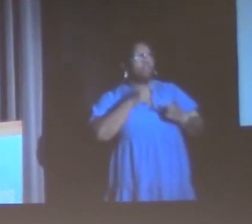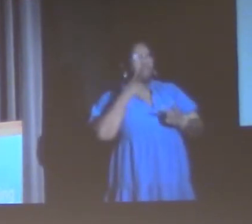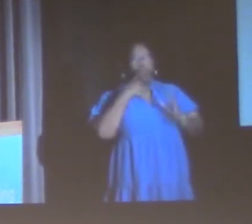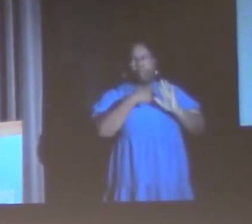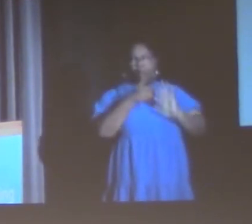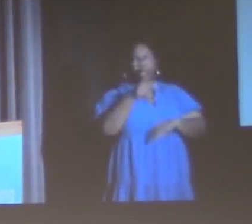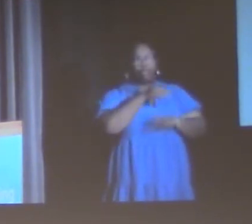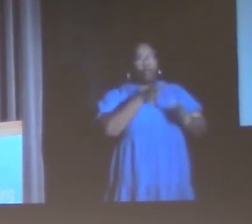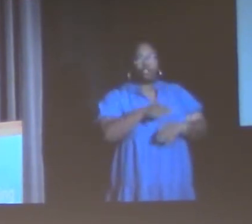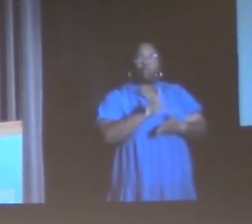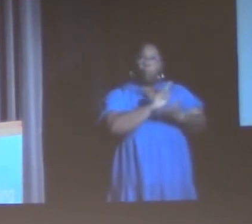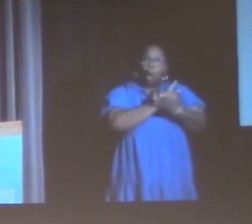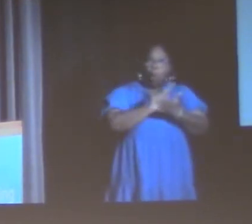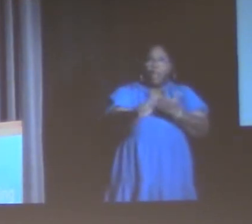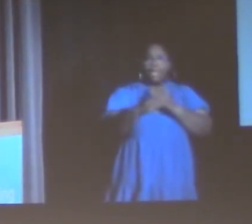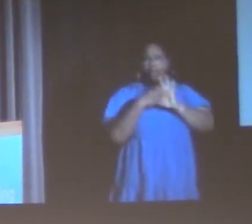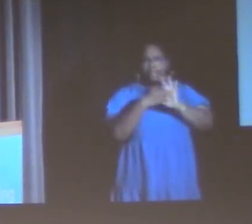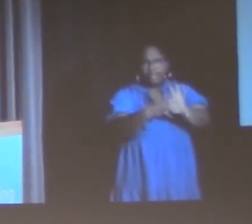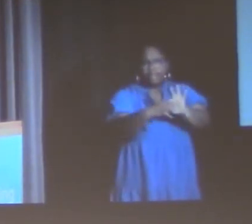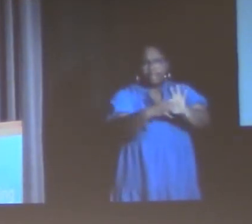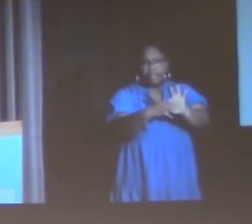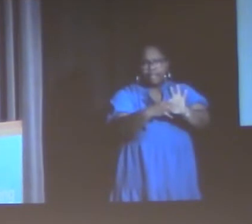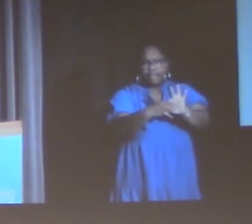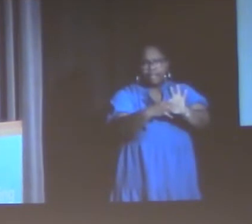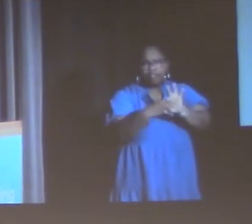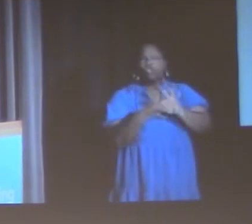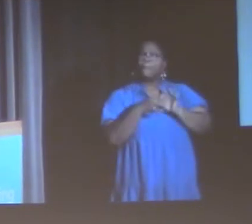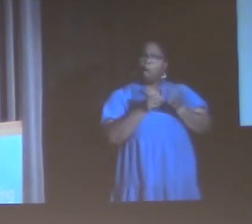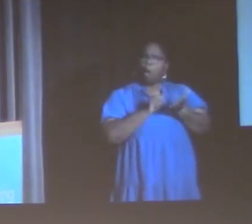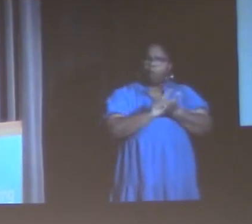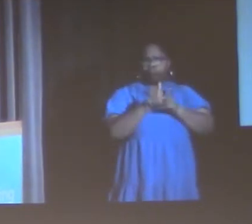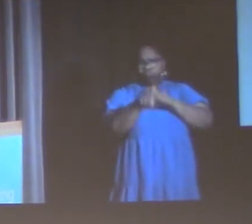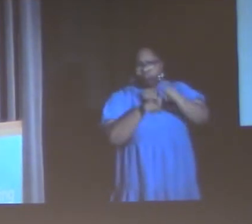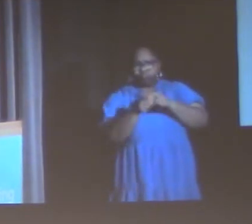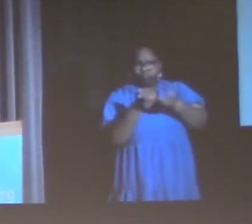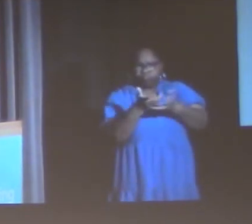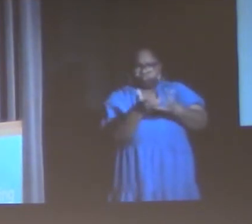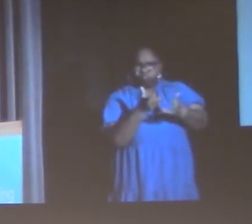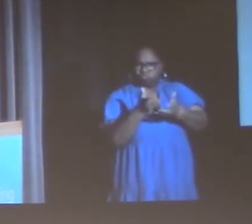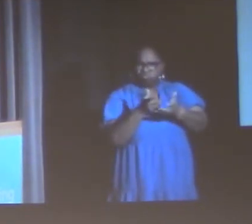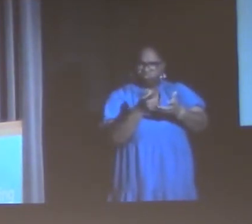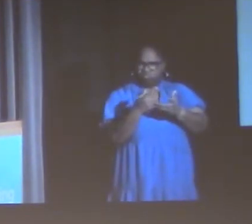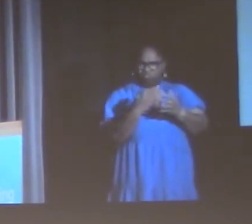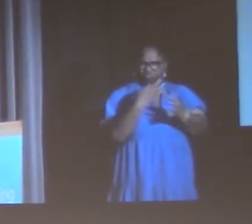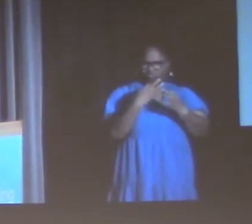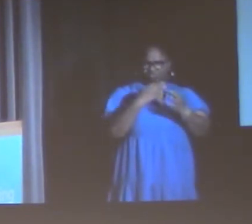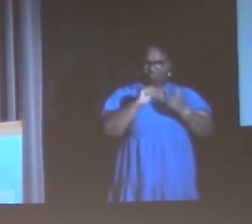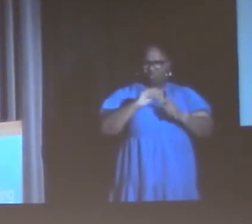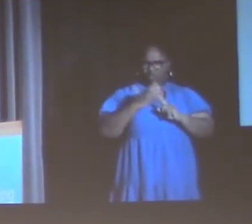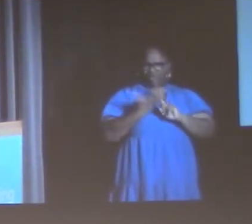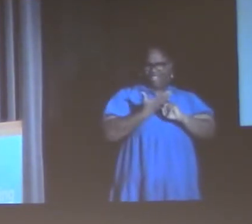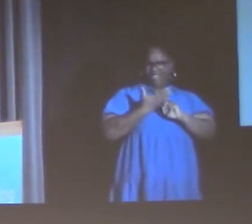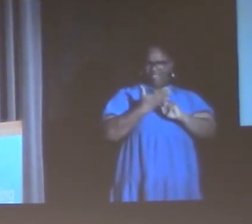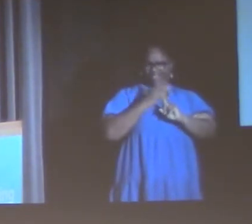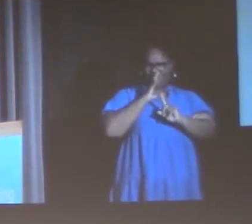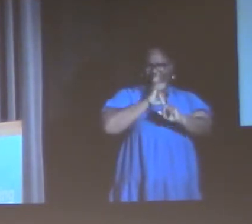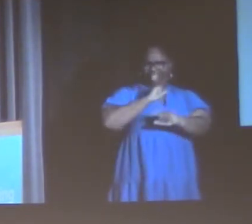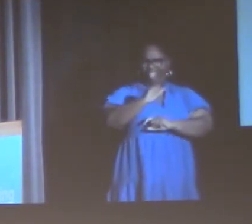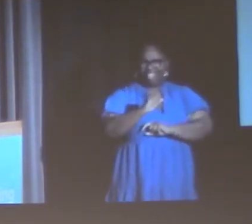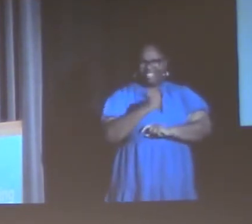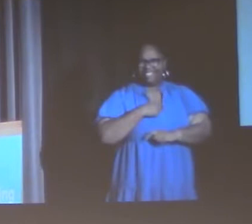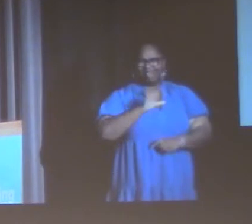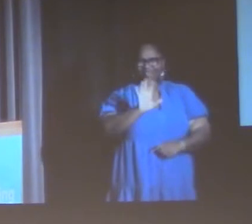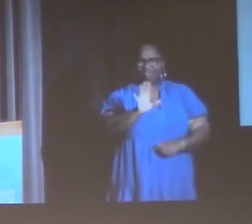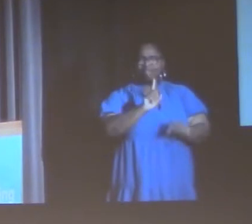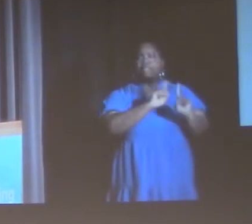of relationship where the woman that I interviewed tried to convince me. So it was all different kind of